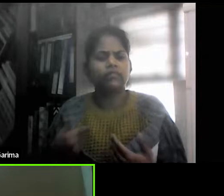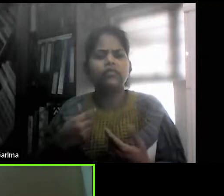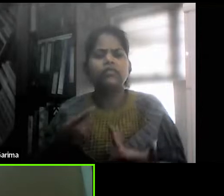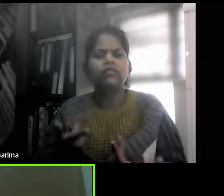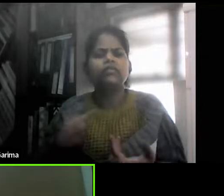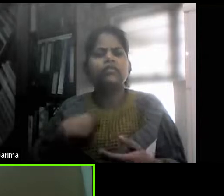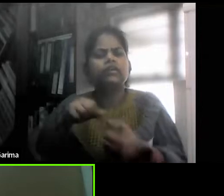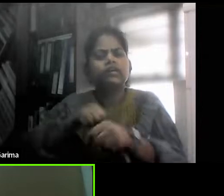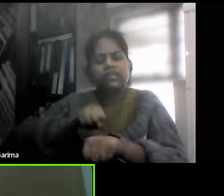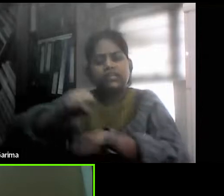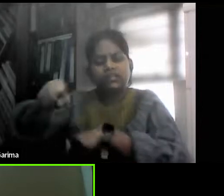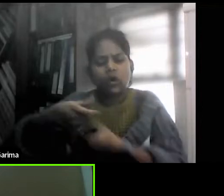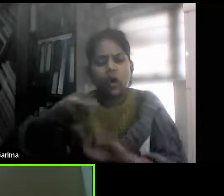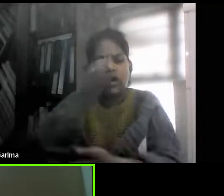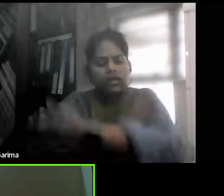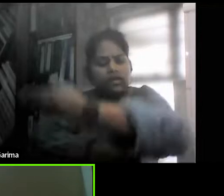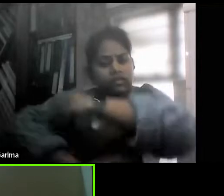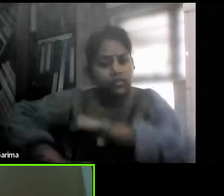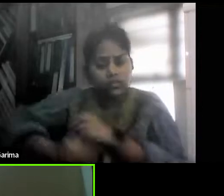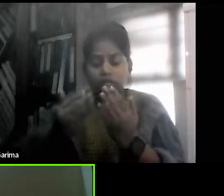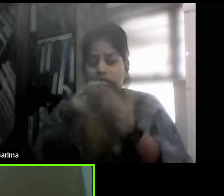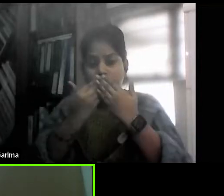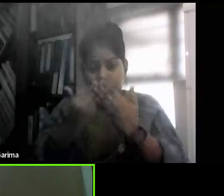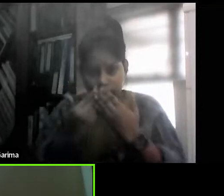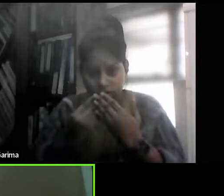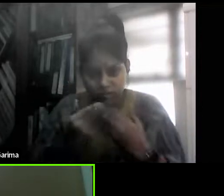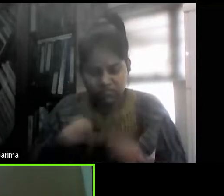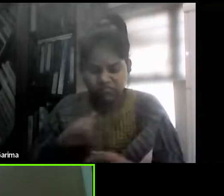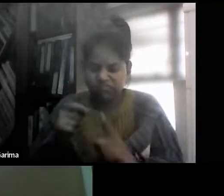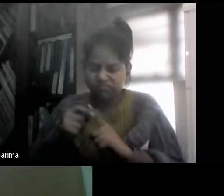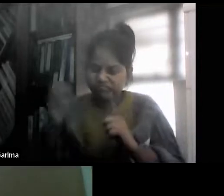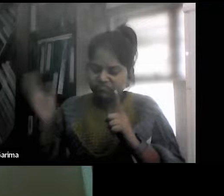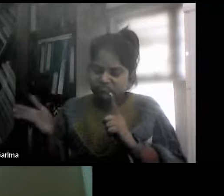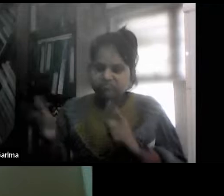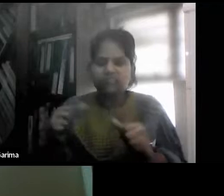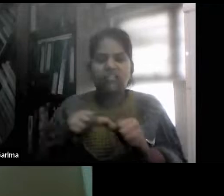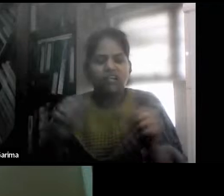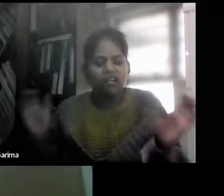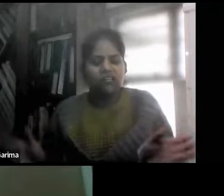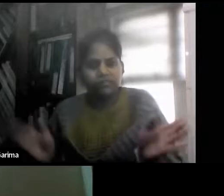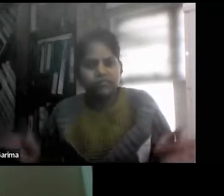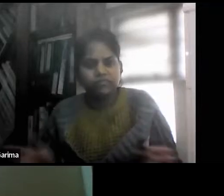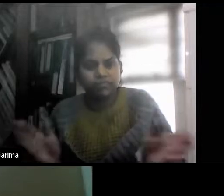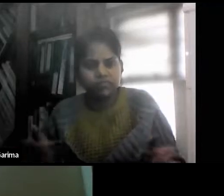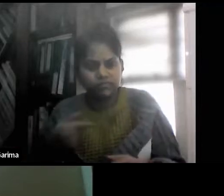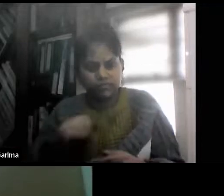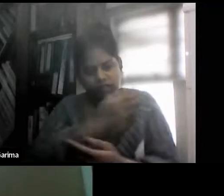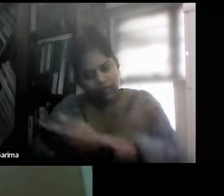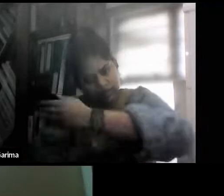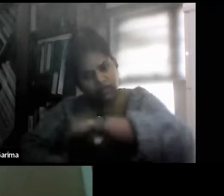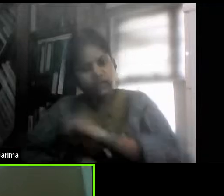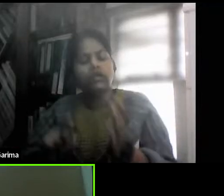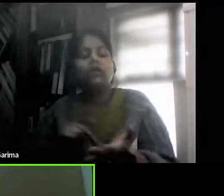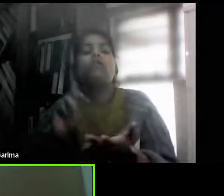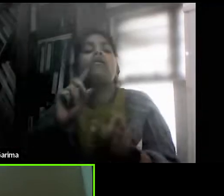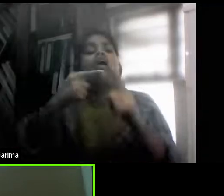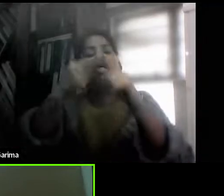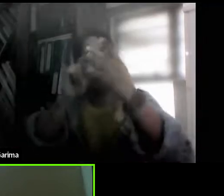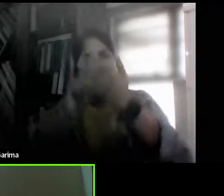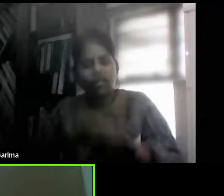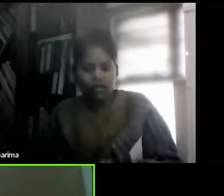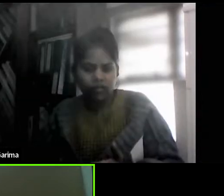scholars in disability studies, also activists, particularly activists in disability activists located in Tamil Nadu. They look